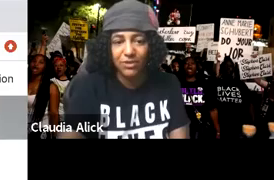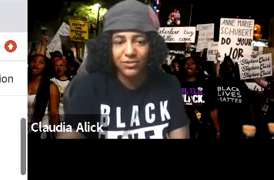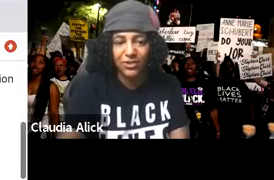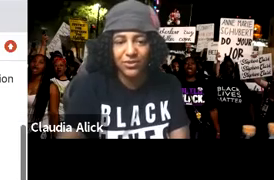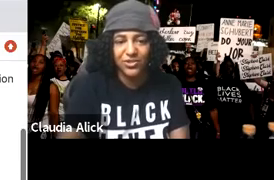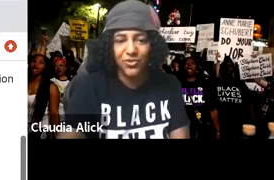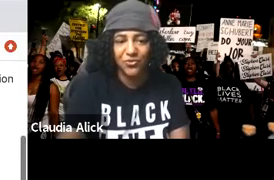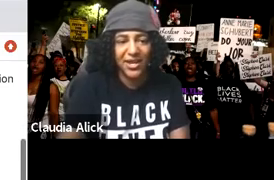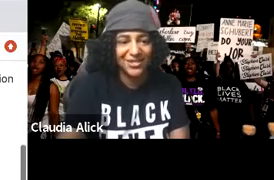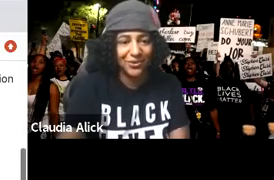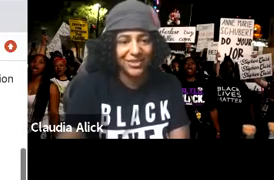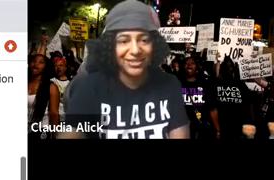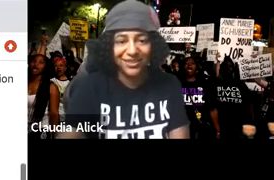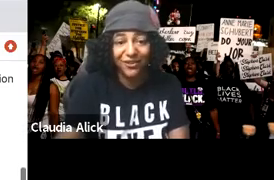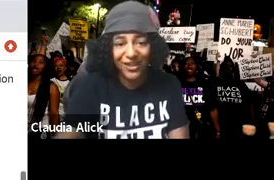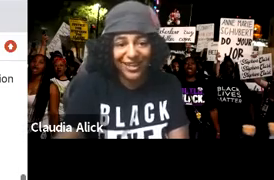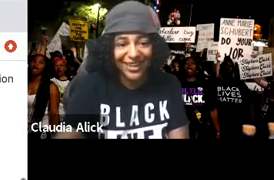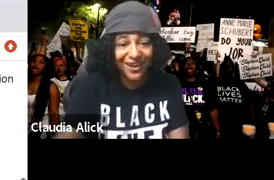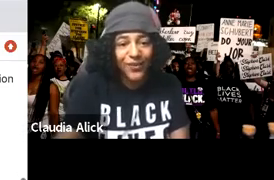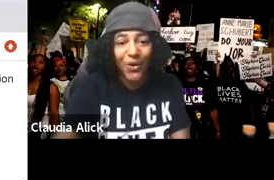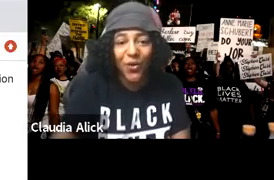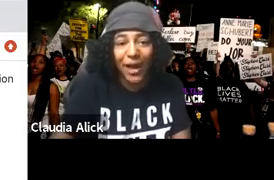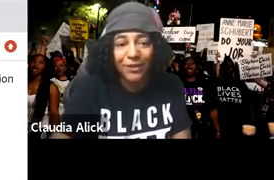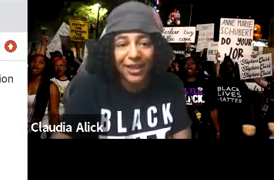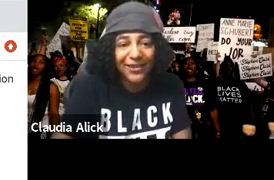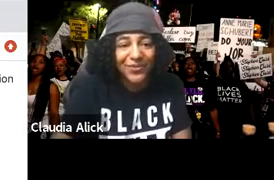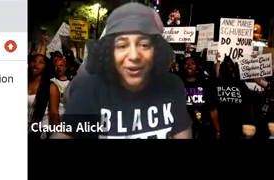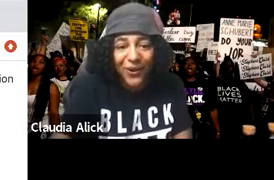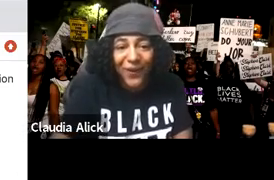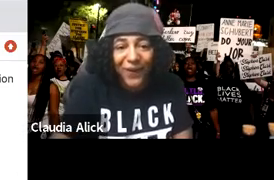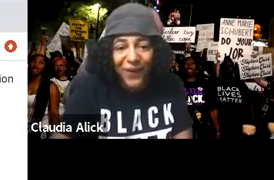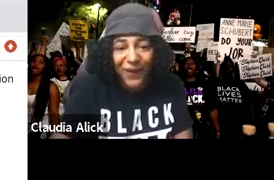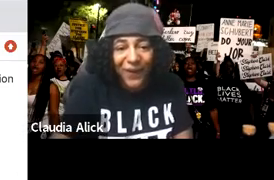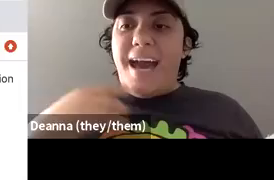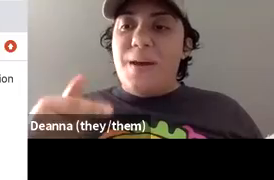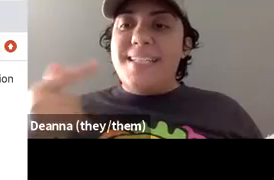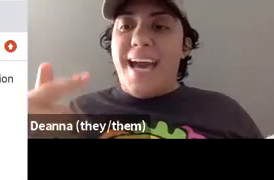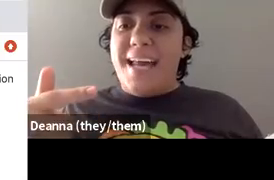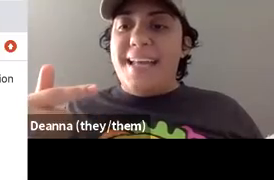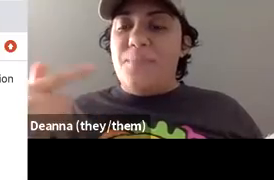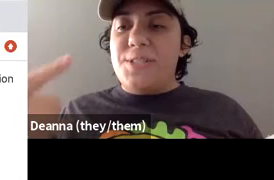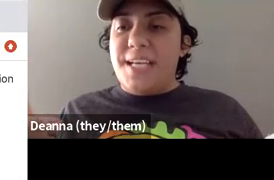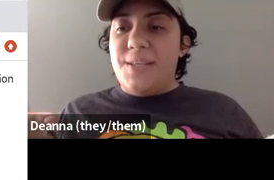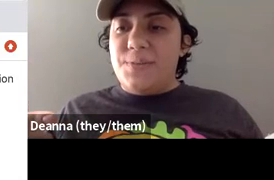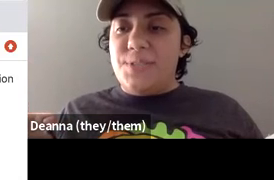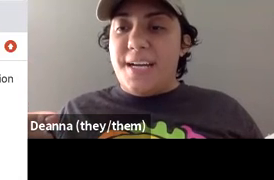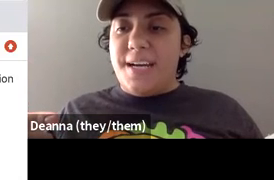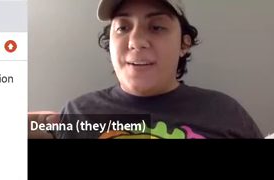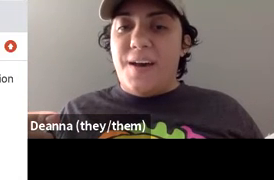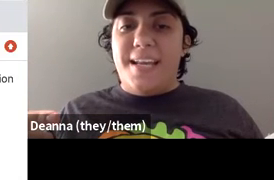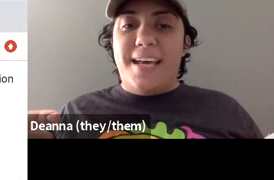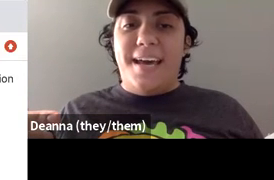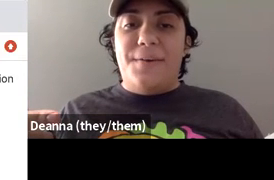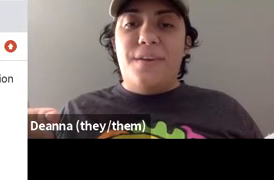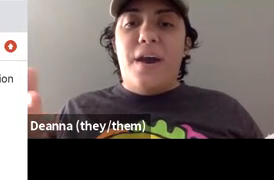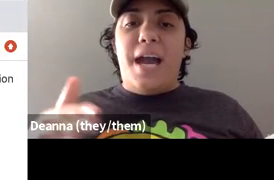Thank you so much. Oh, this is so great. Oh, this is lovely. Oh, I could Yeah, I wanted to add that much like you shared,